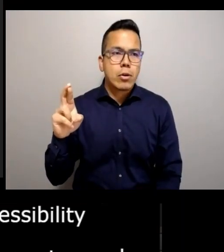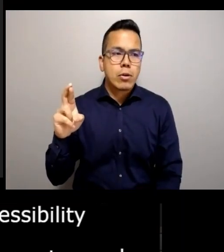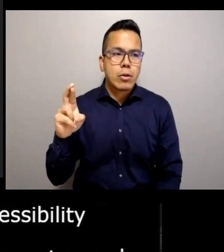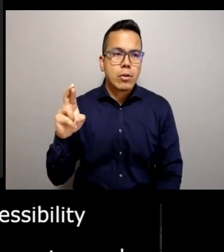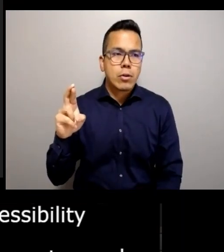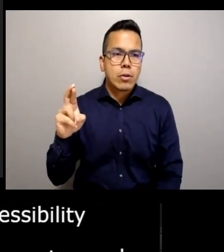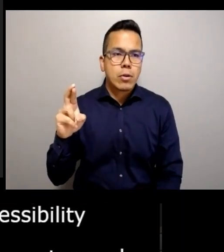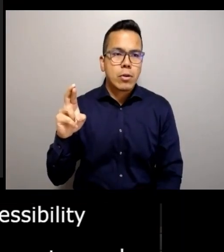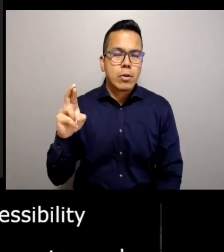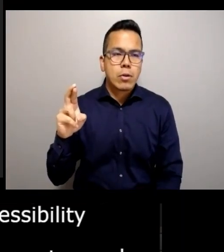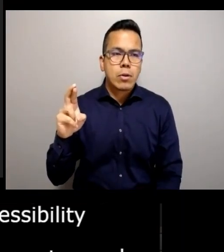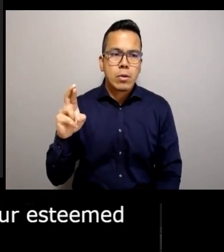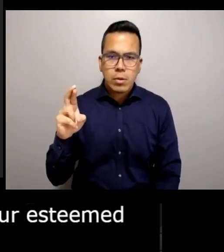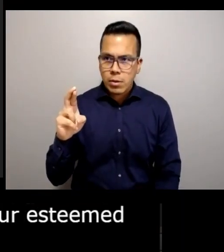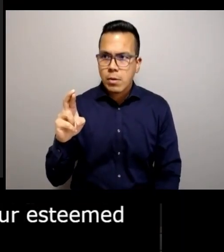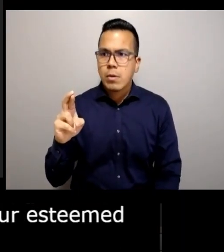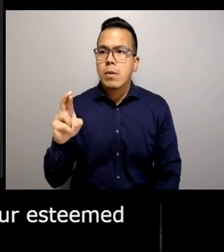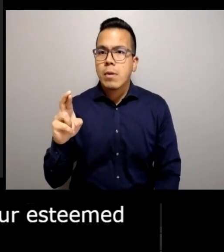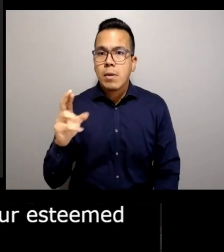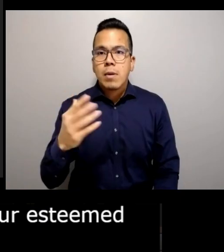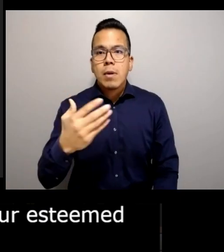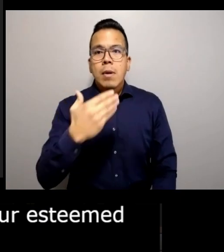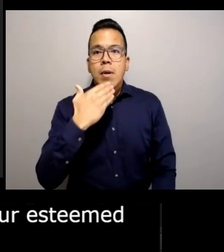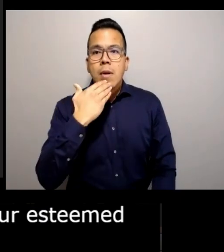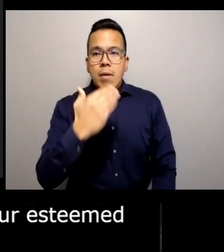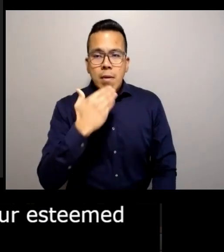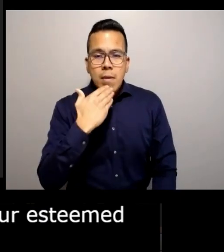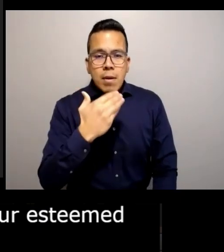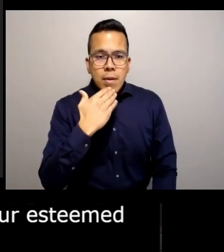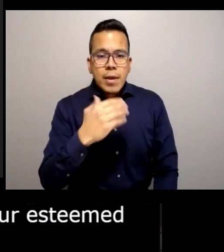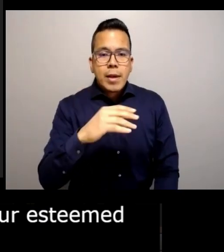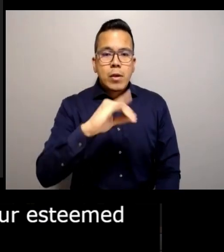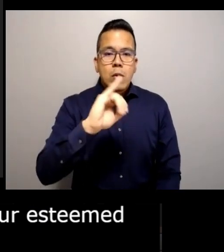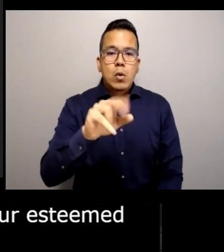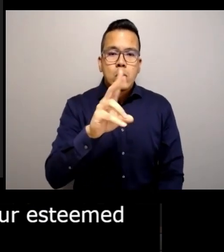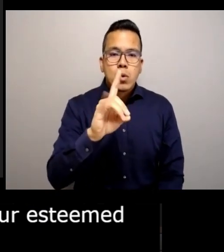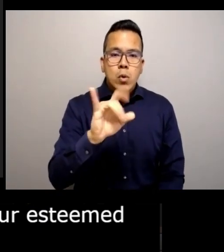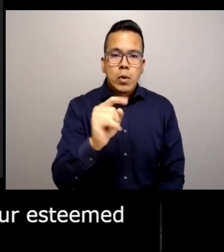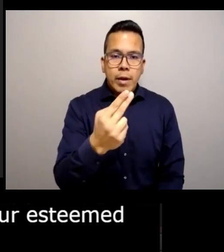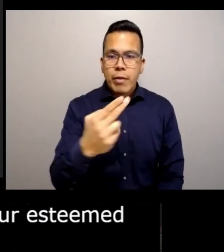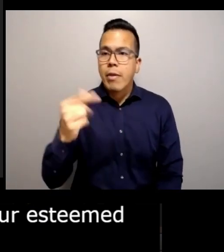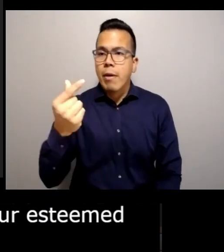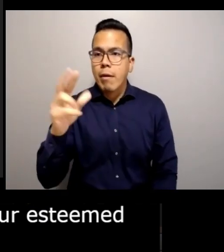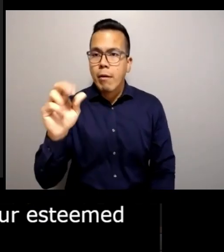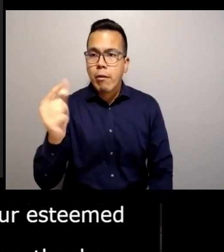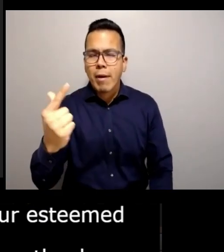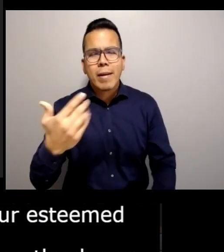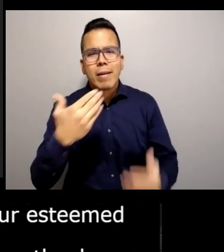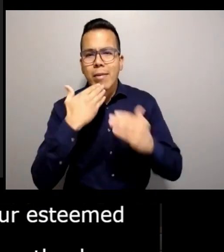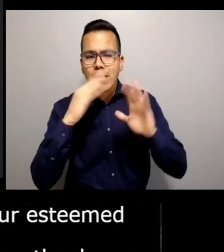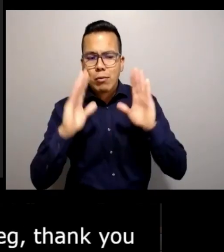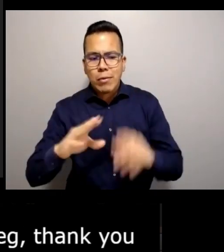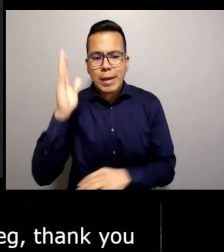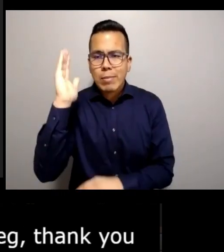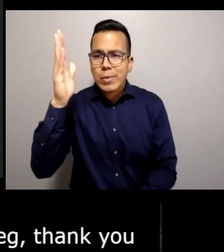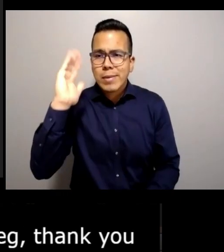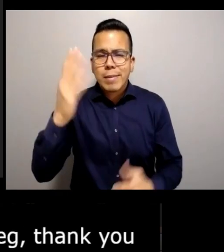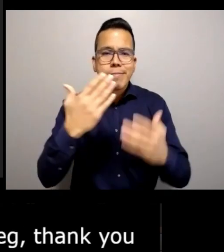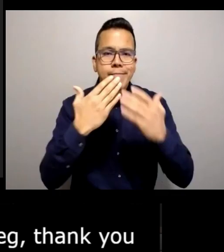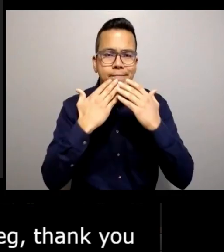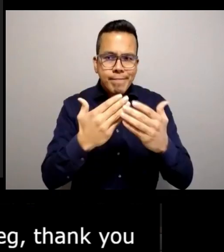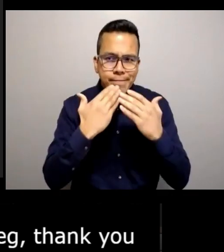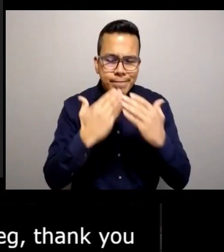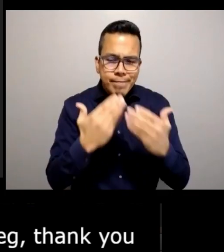Thank you, Judith, for the opportunity. And Greg, thank you very much for a very, very wonderful presentation and